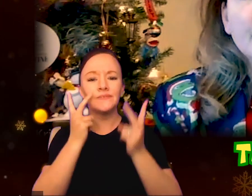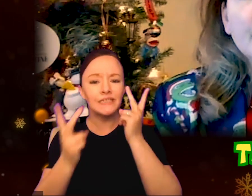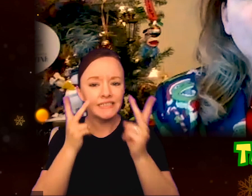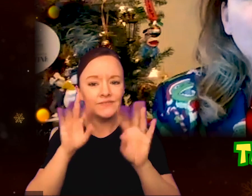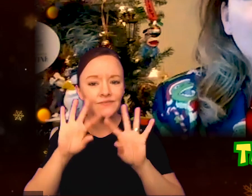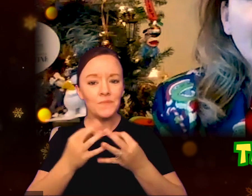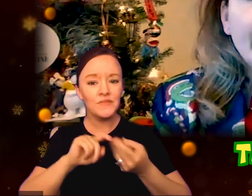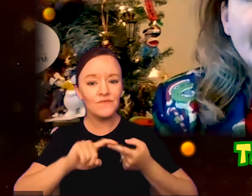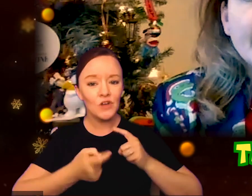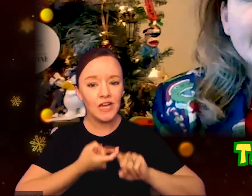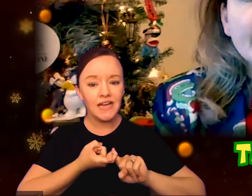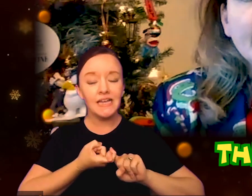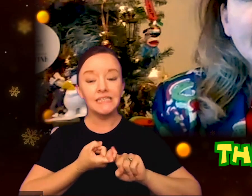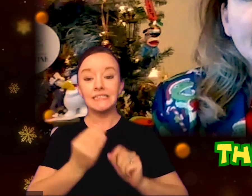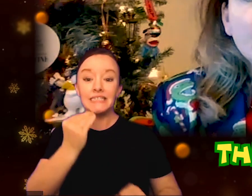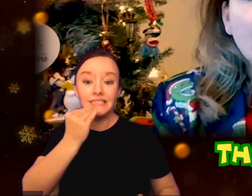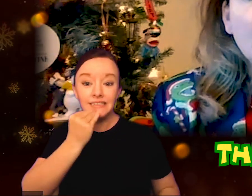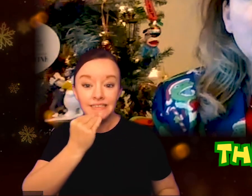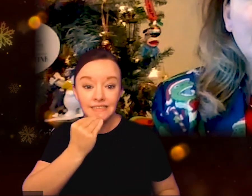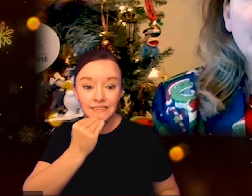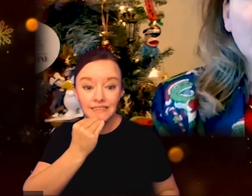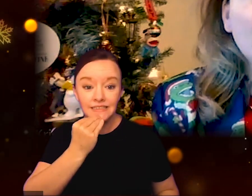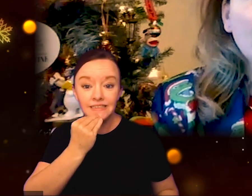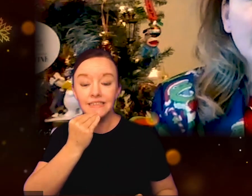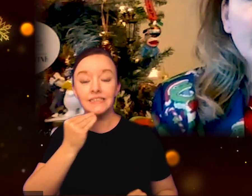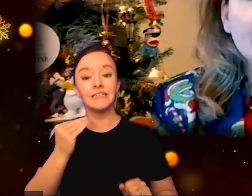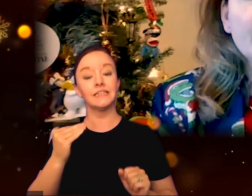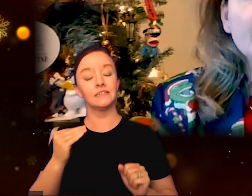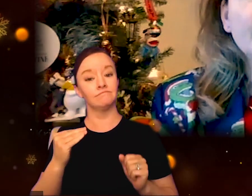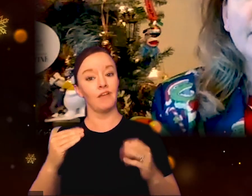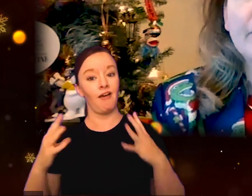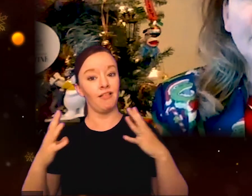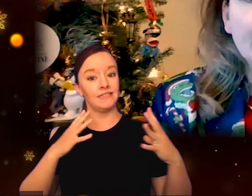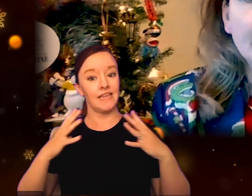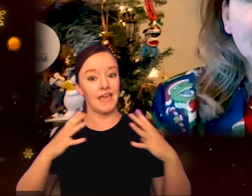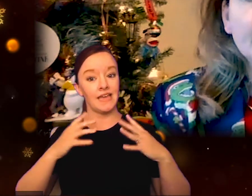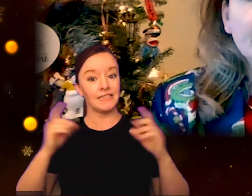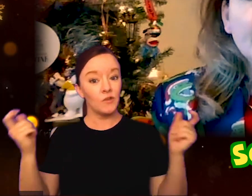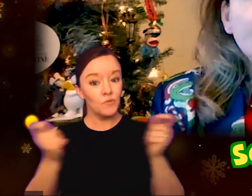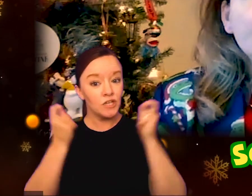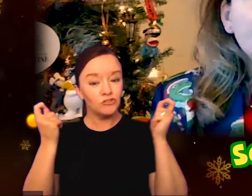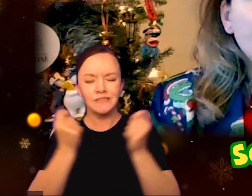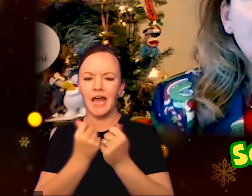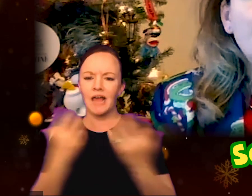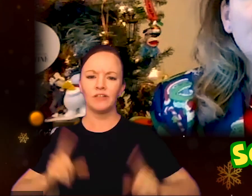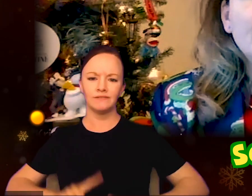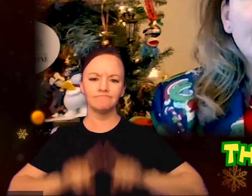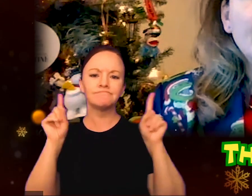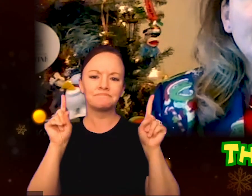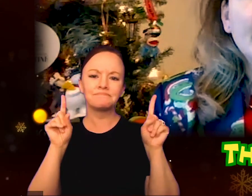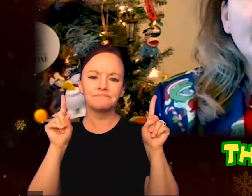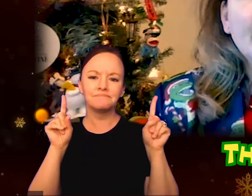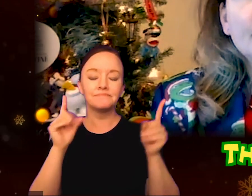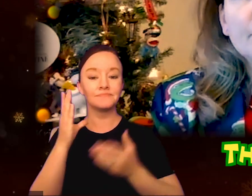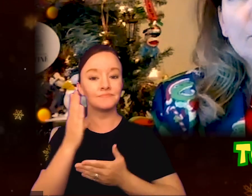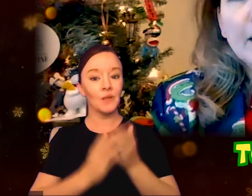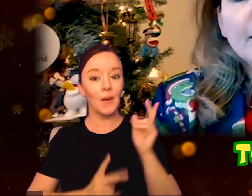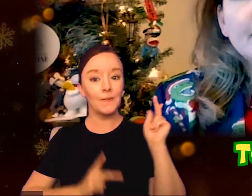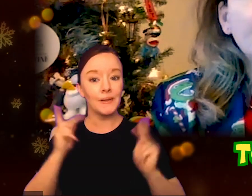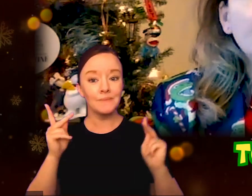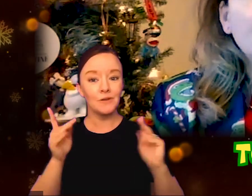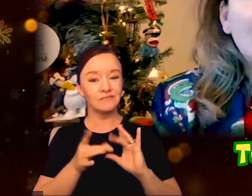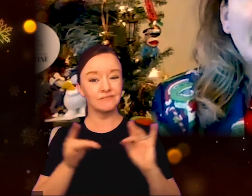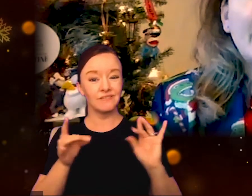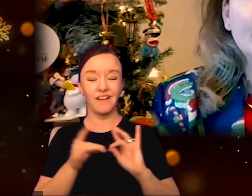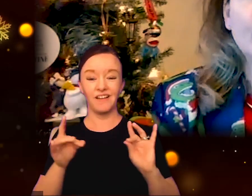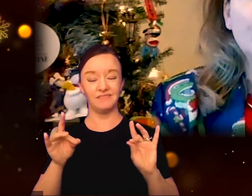friends, the way we eat, the way we spent the holidays, everything. Some people say they were ready to